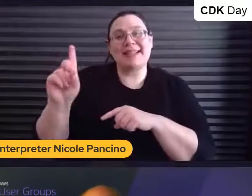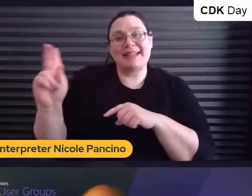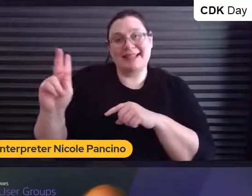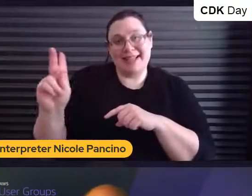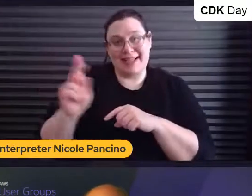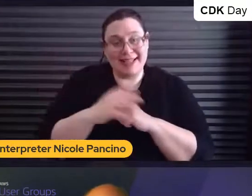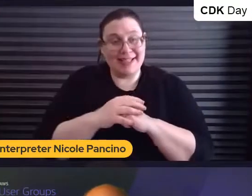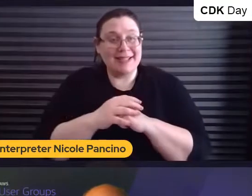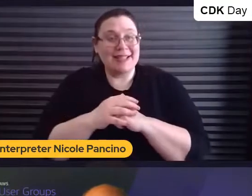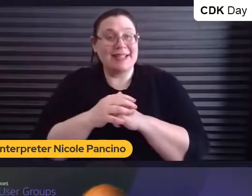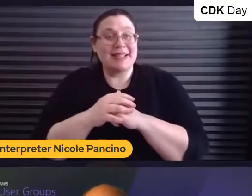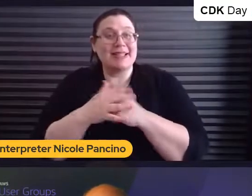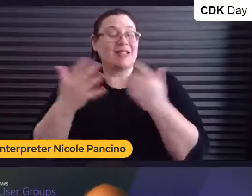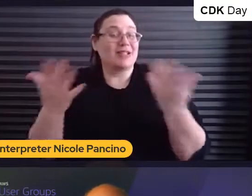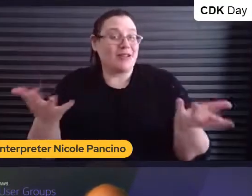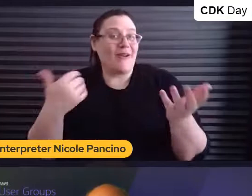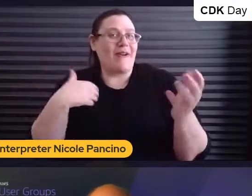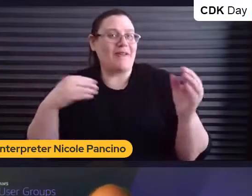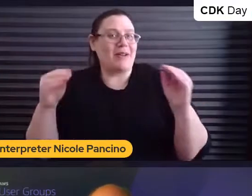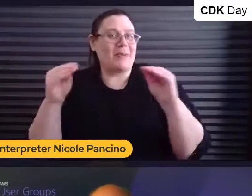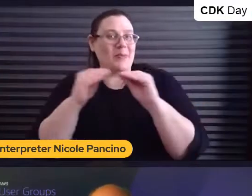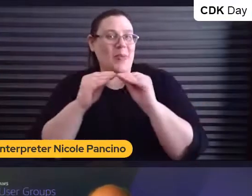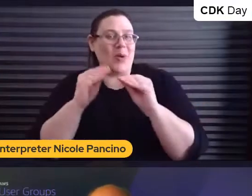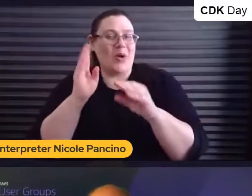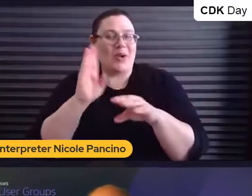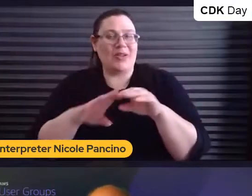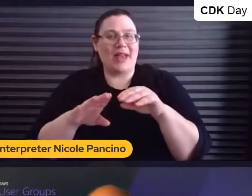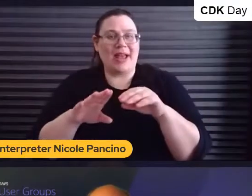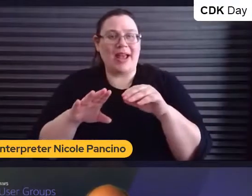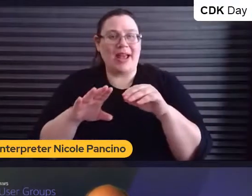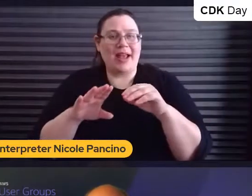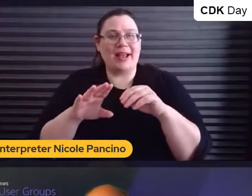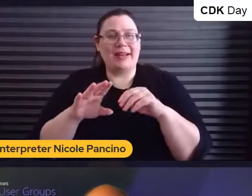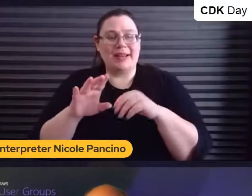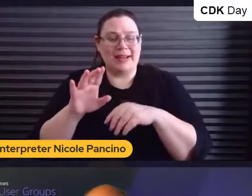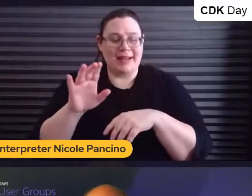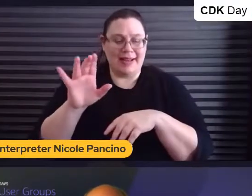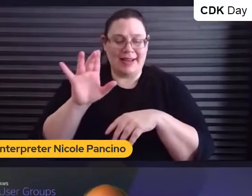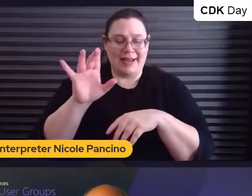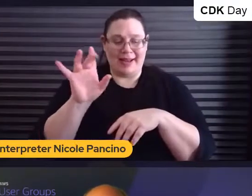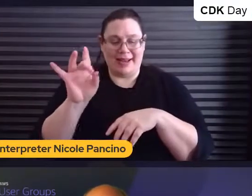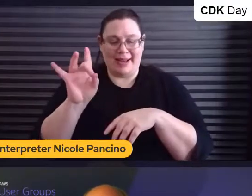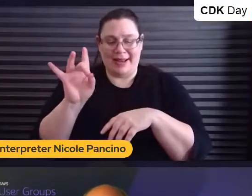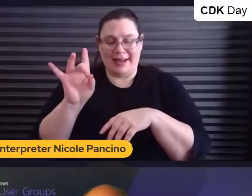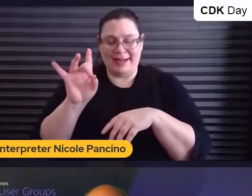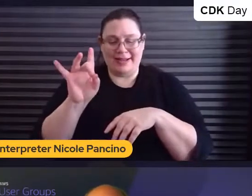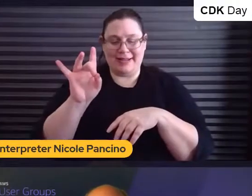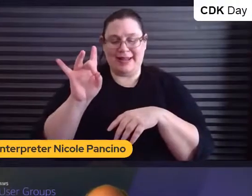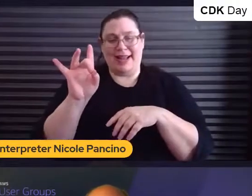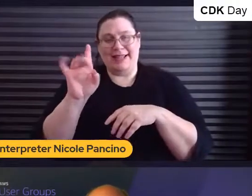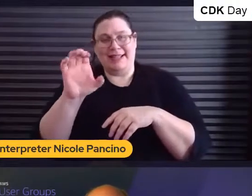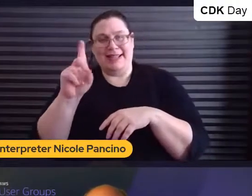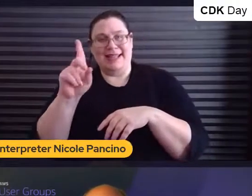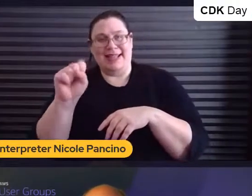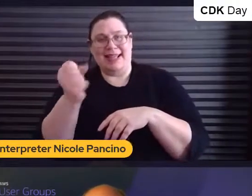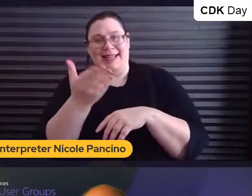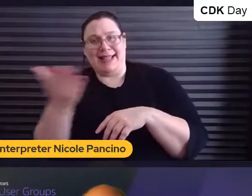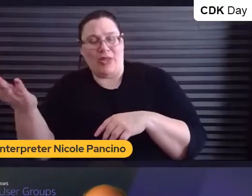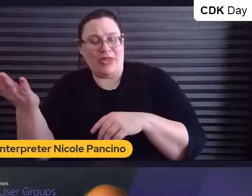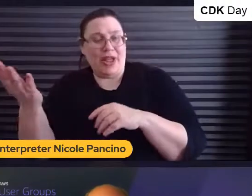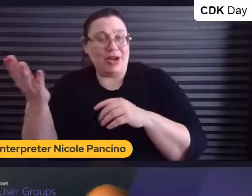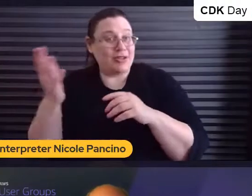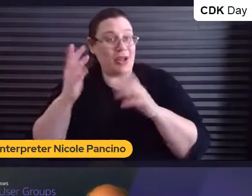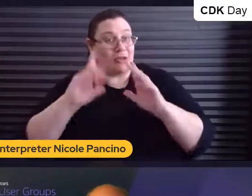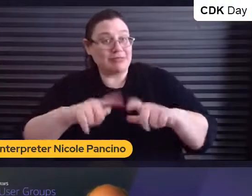So having more than the AWS CDK and having more CDKs out there. So the stage is yours.